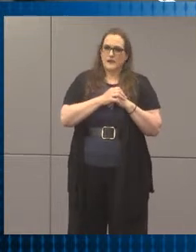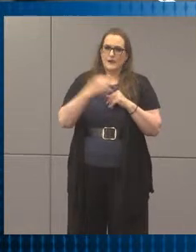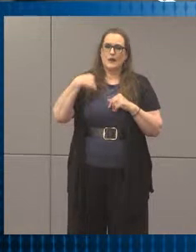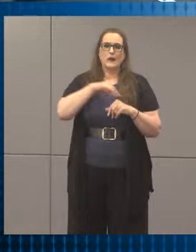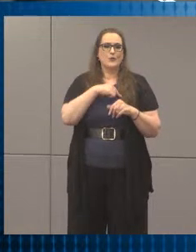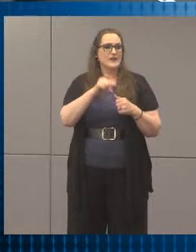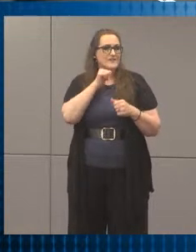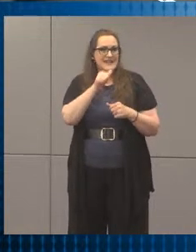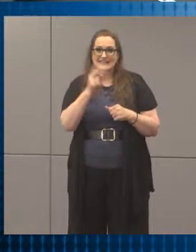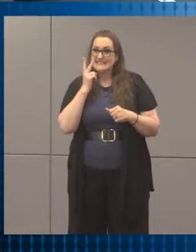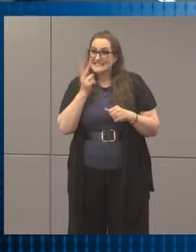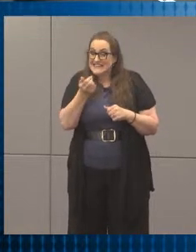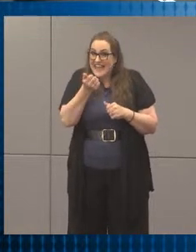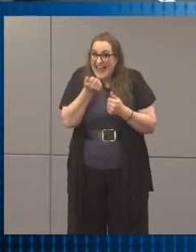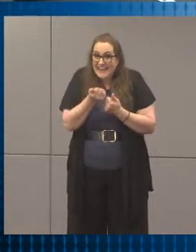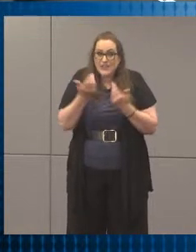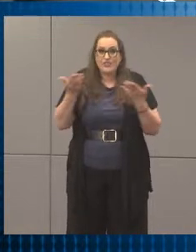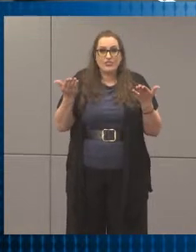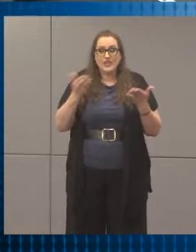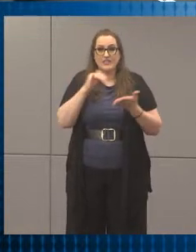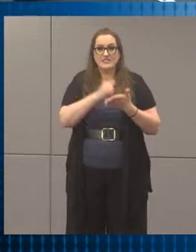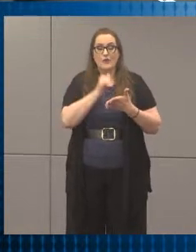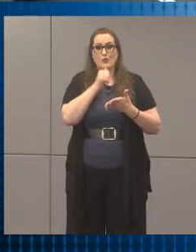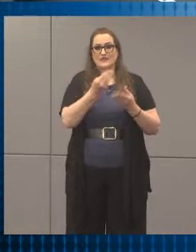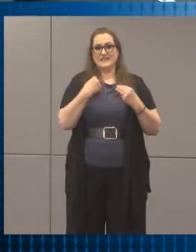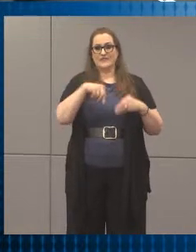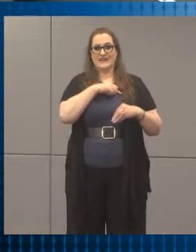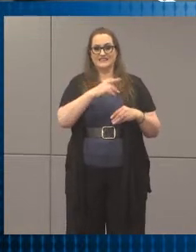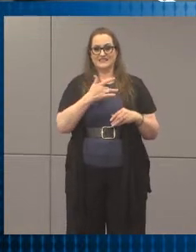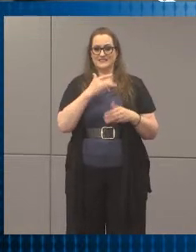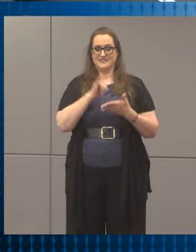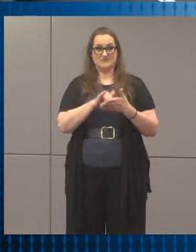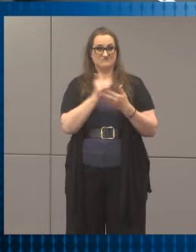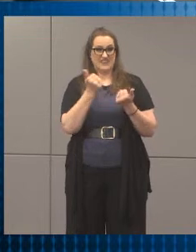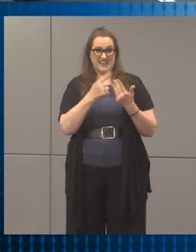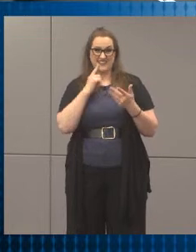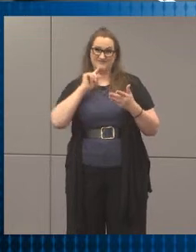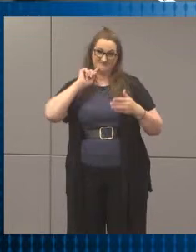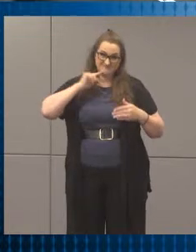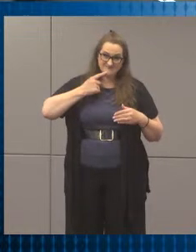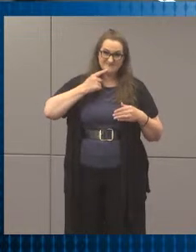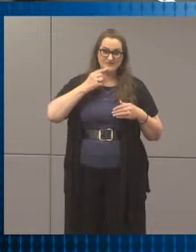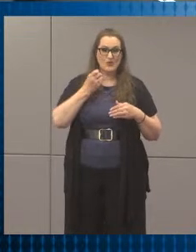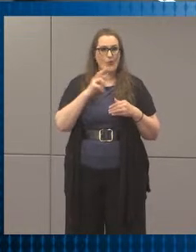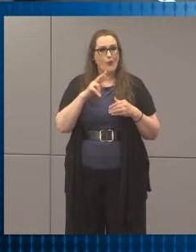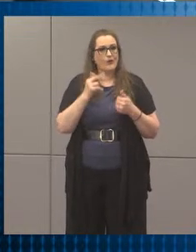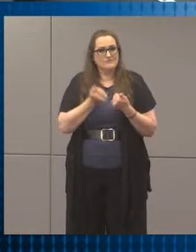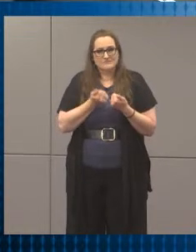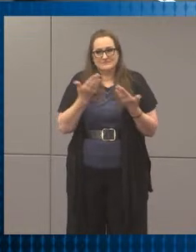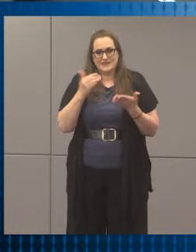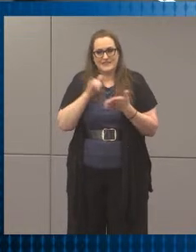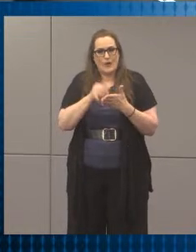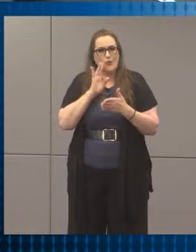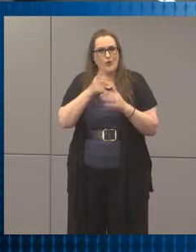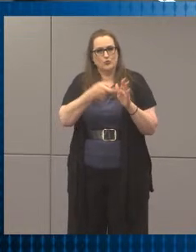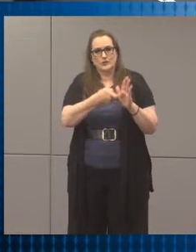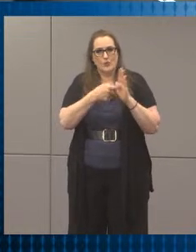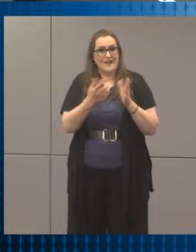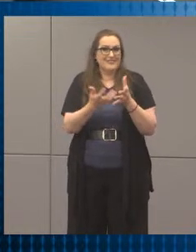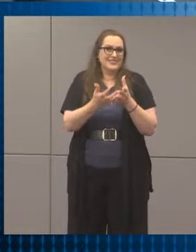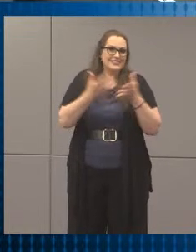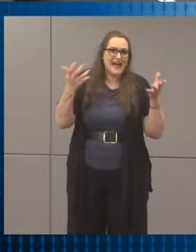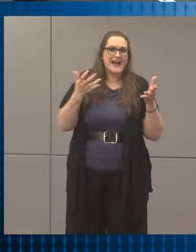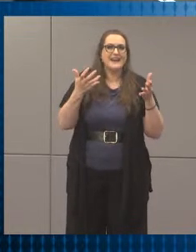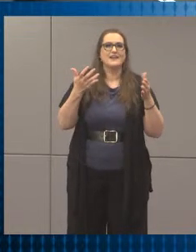have not seen anything that would give us the impression that there's anything extensive or anything that's going to require a lot